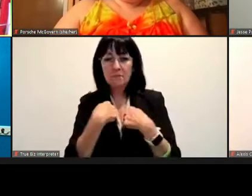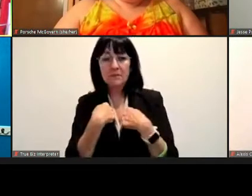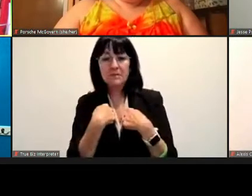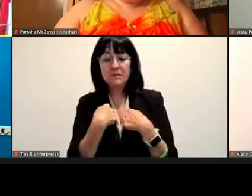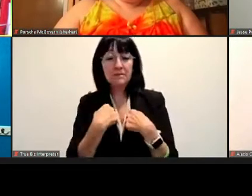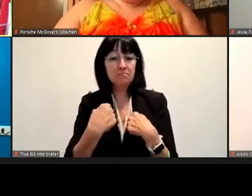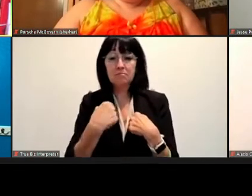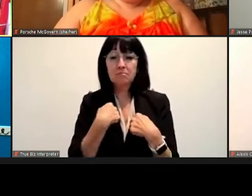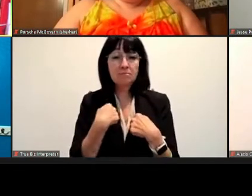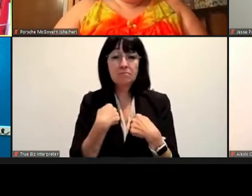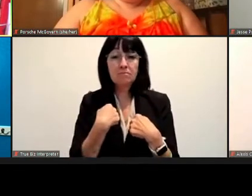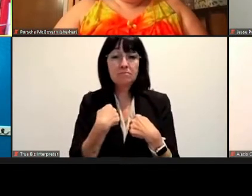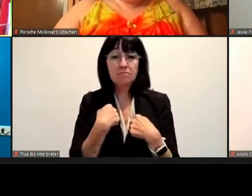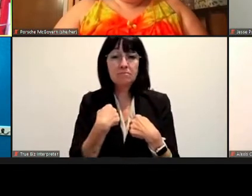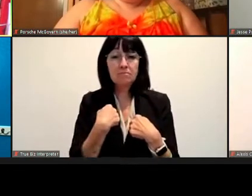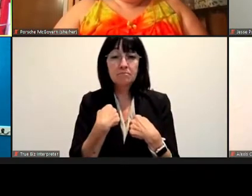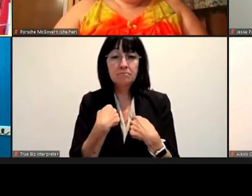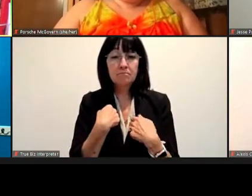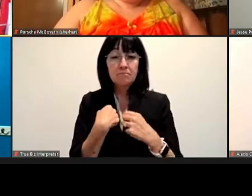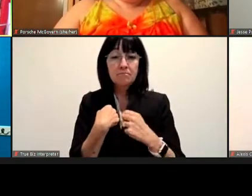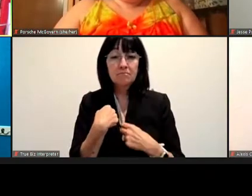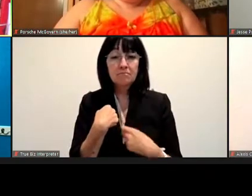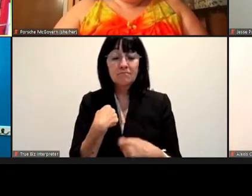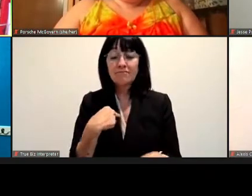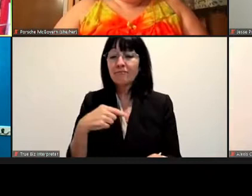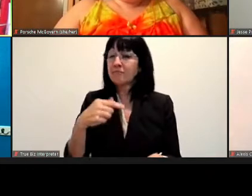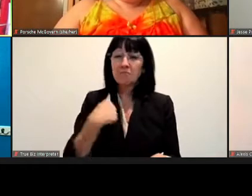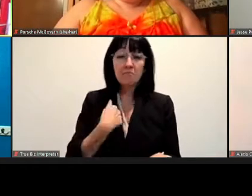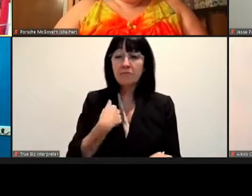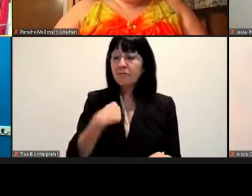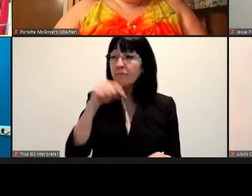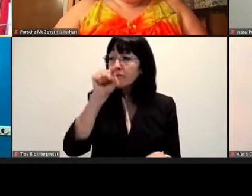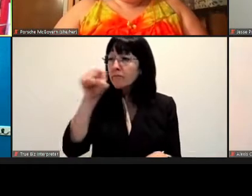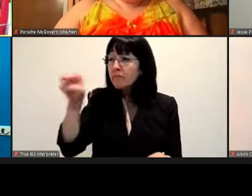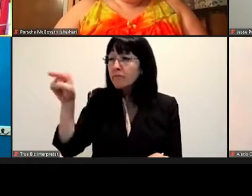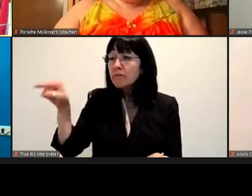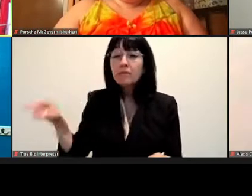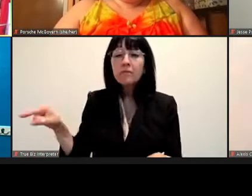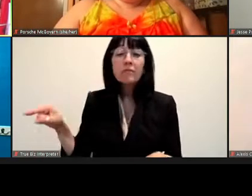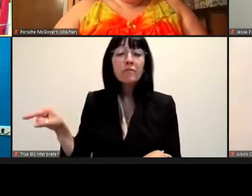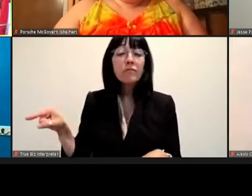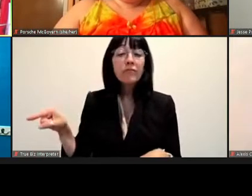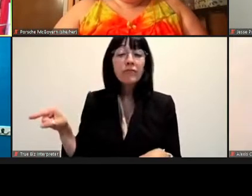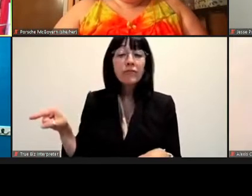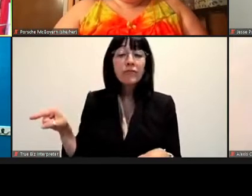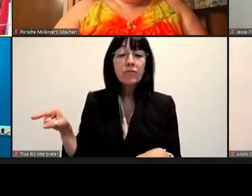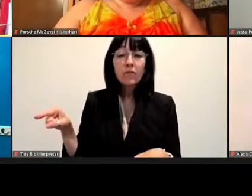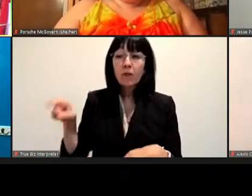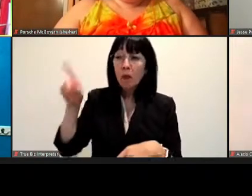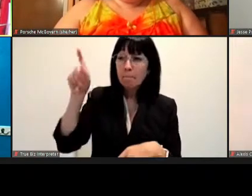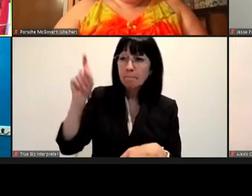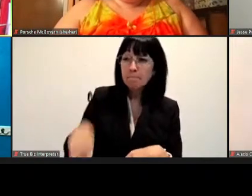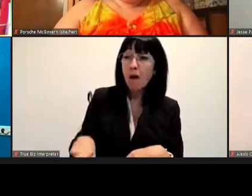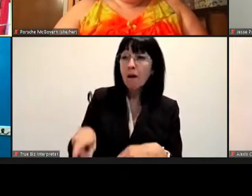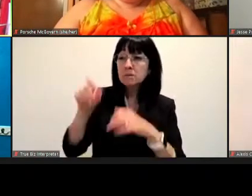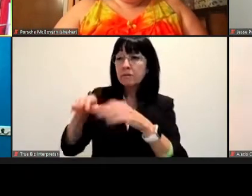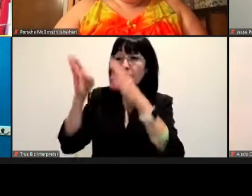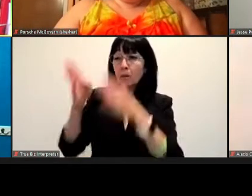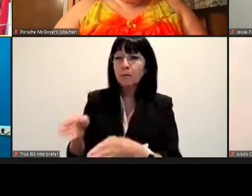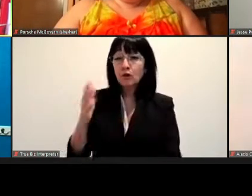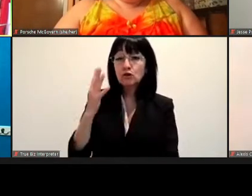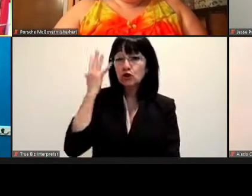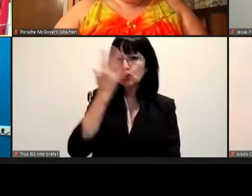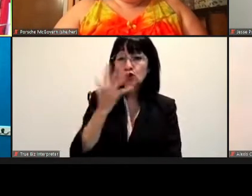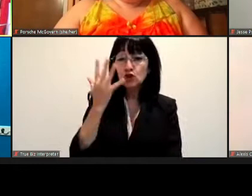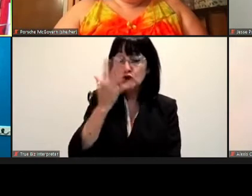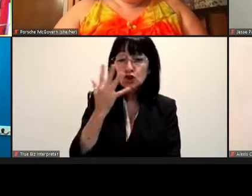hire folks who mirror the dominant class. So I don't hire as my assistants or associates or animators. And this